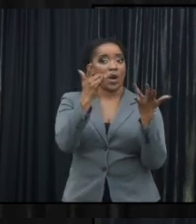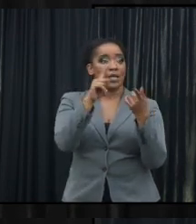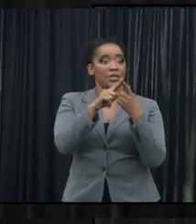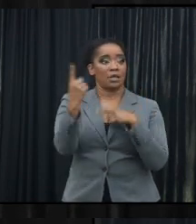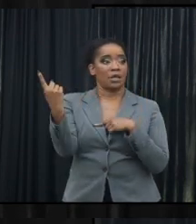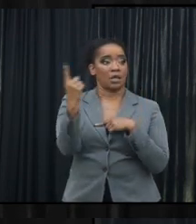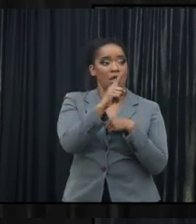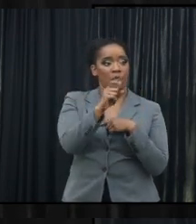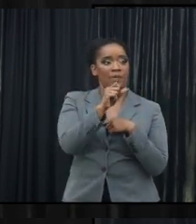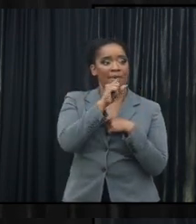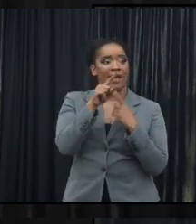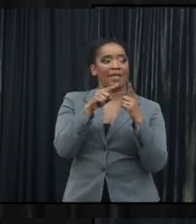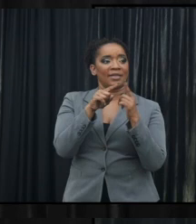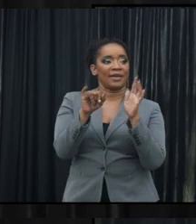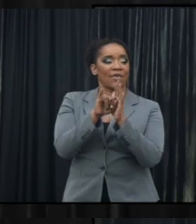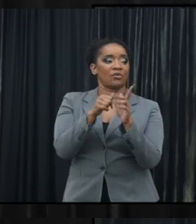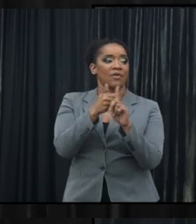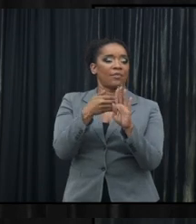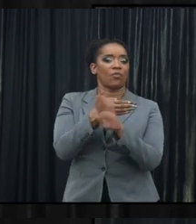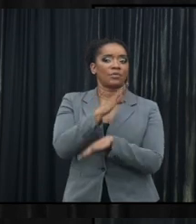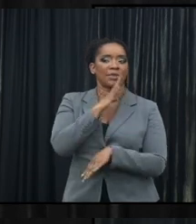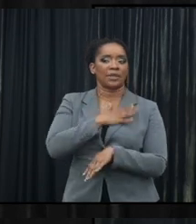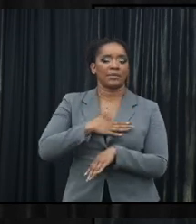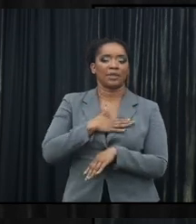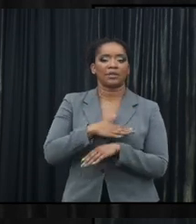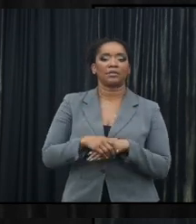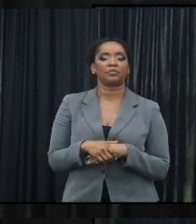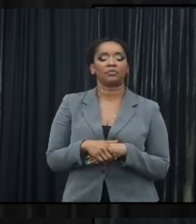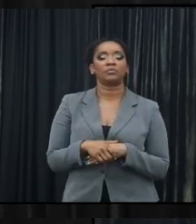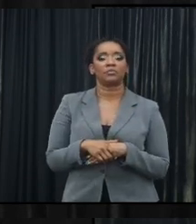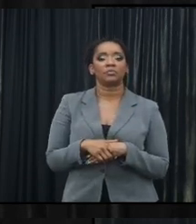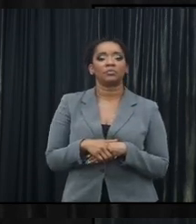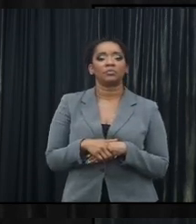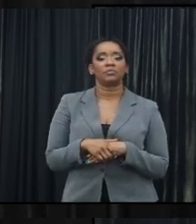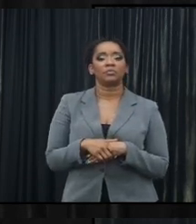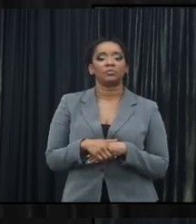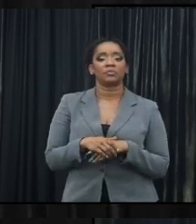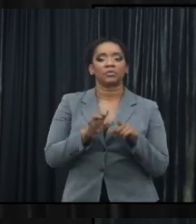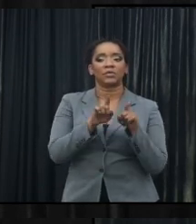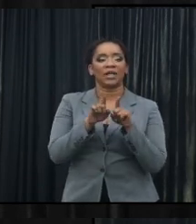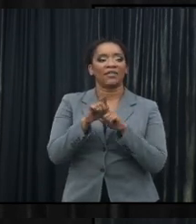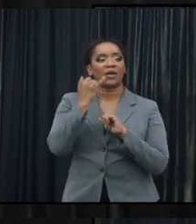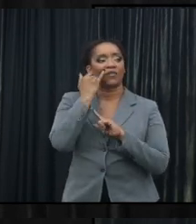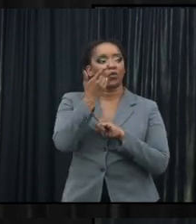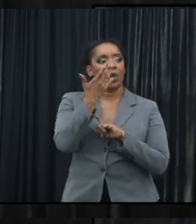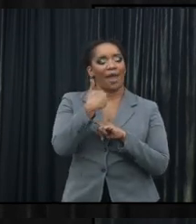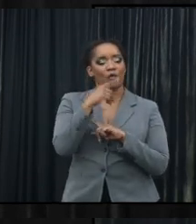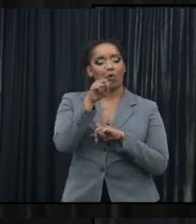please, and then identify yourself before speaking. And then if you also would like a particular panelist to answer your